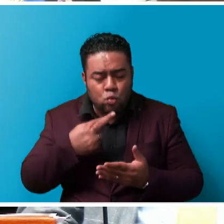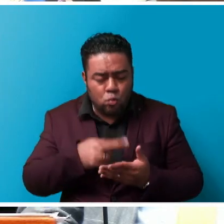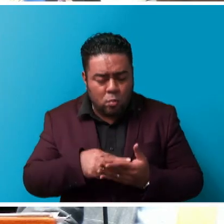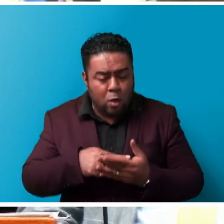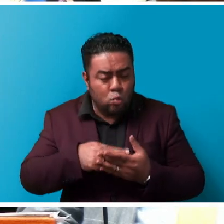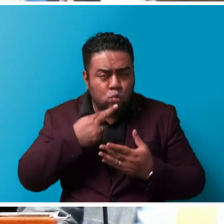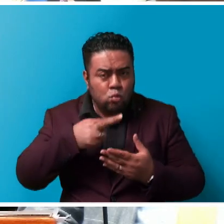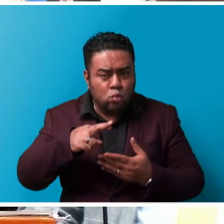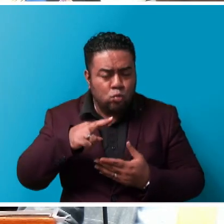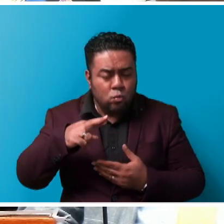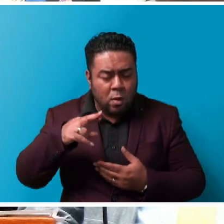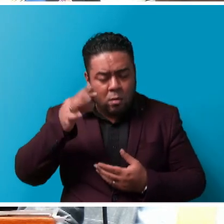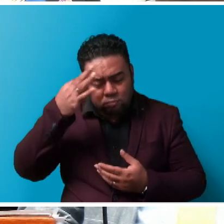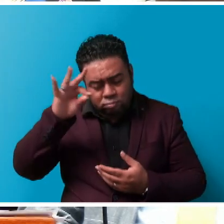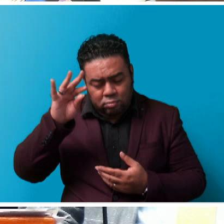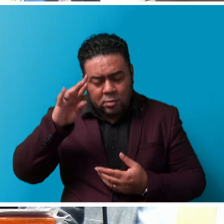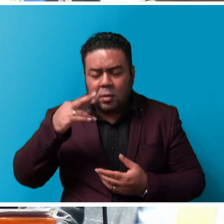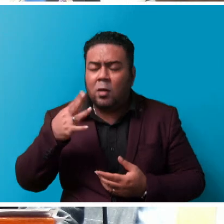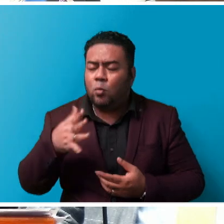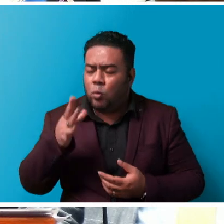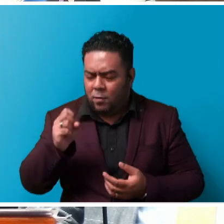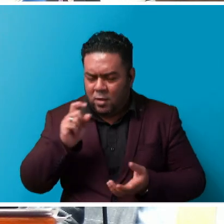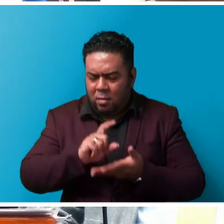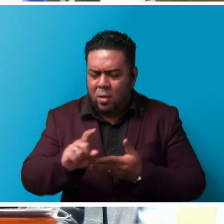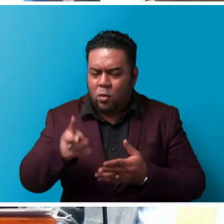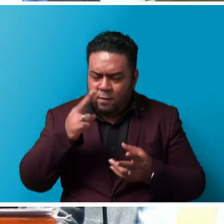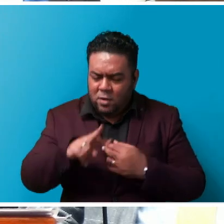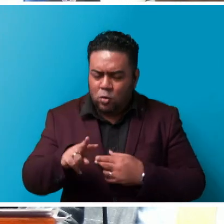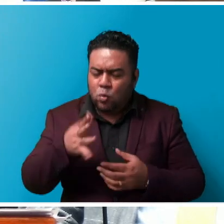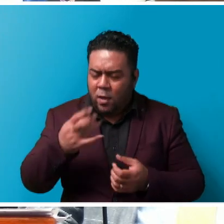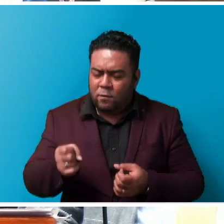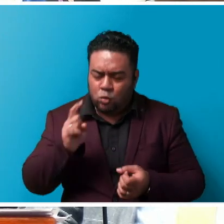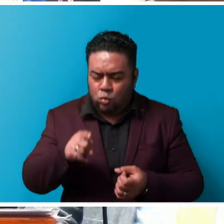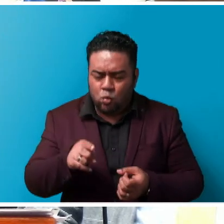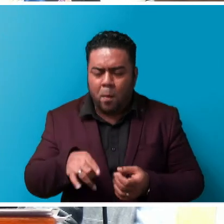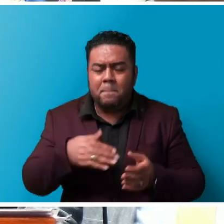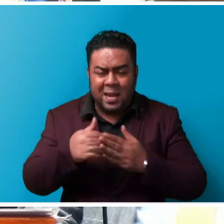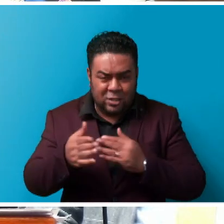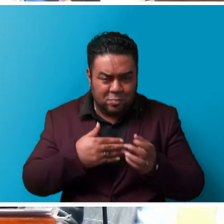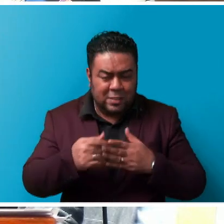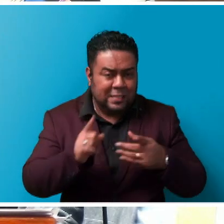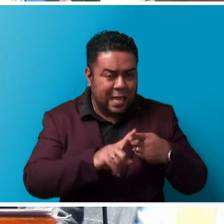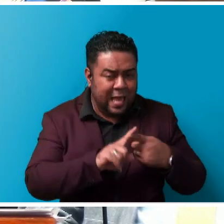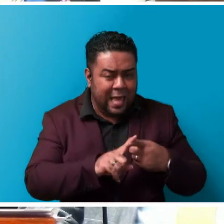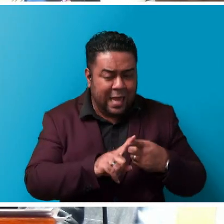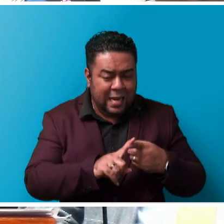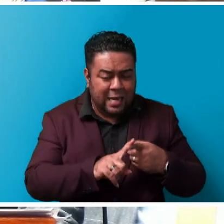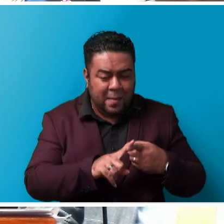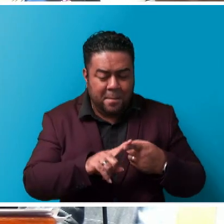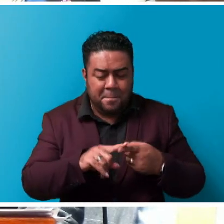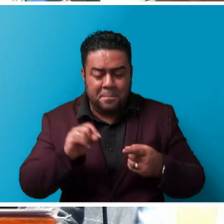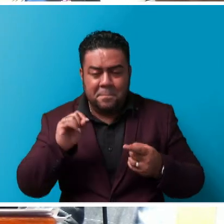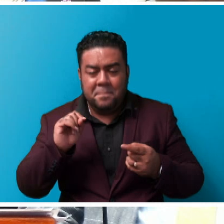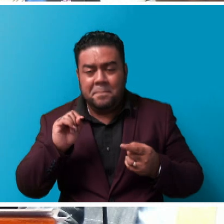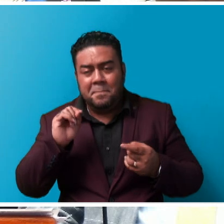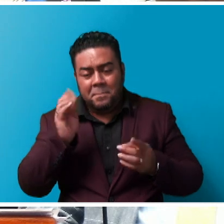look forward with clarity and vision to the next year. We have to prioritize management and maintenance in a more planned and